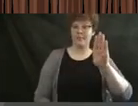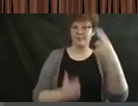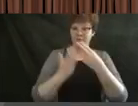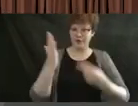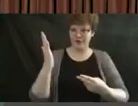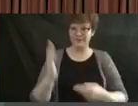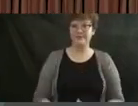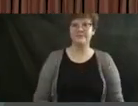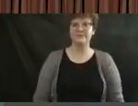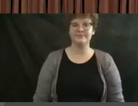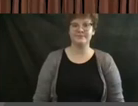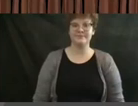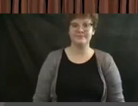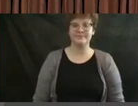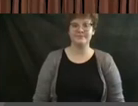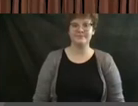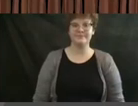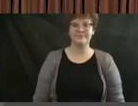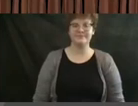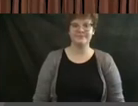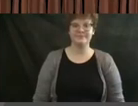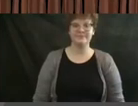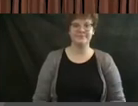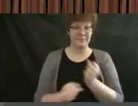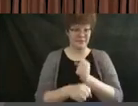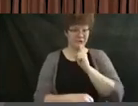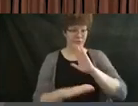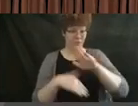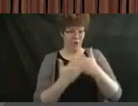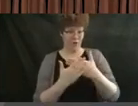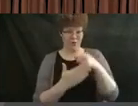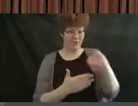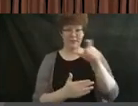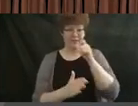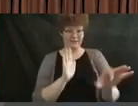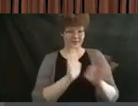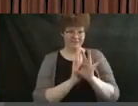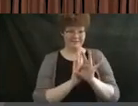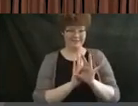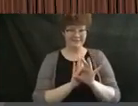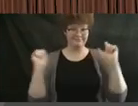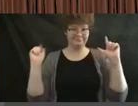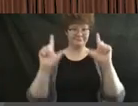Okay, so let me make sure that all of these guys are deselected. Let me zoom out here.